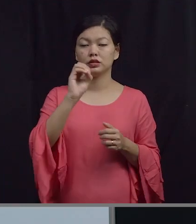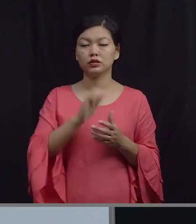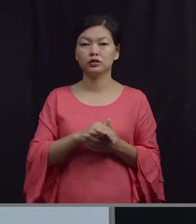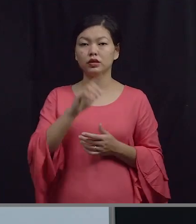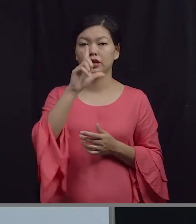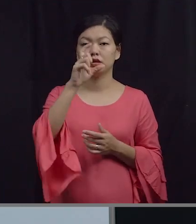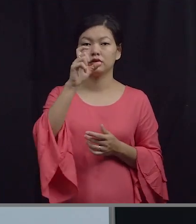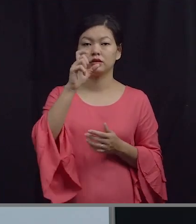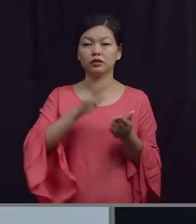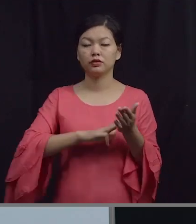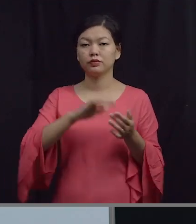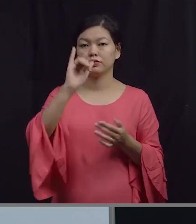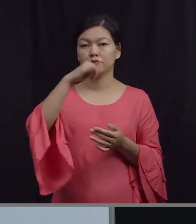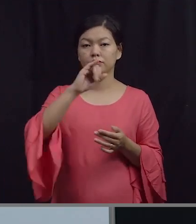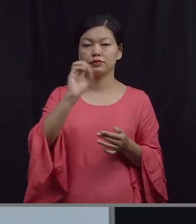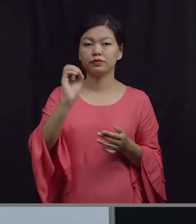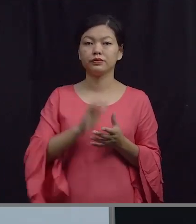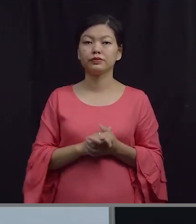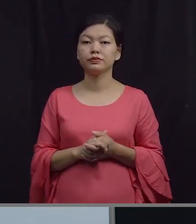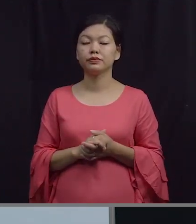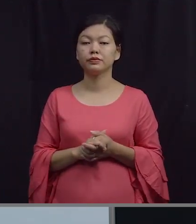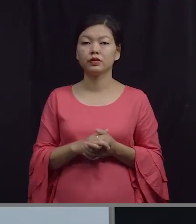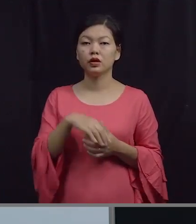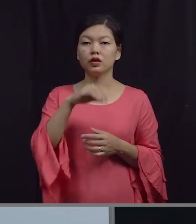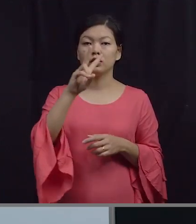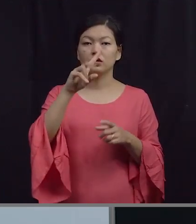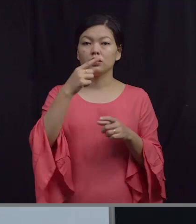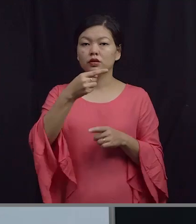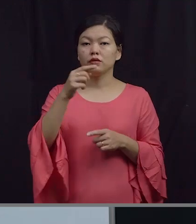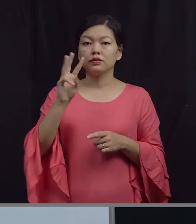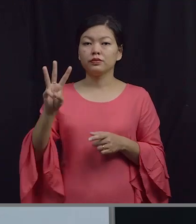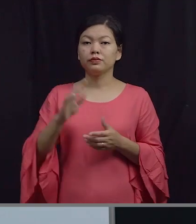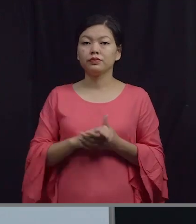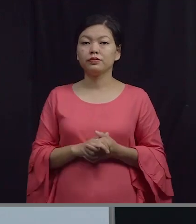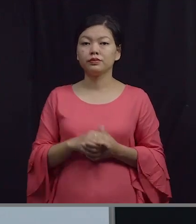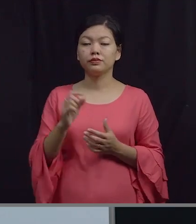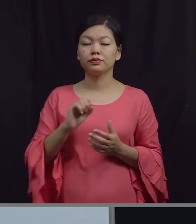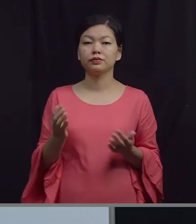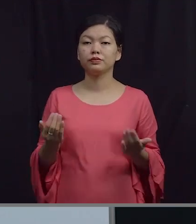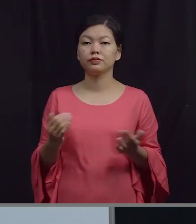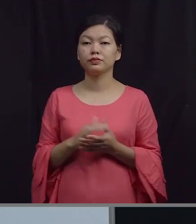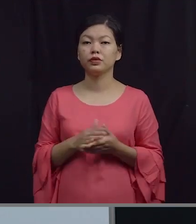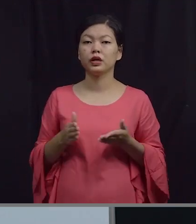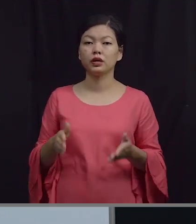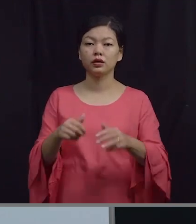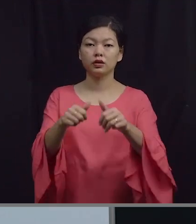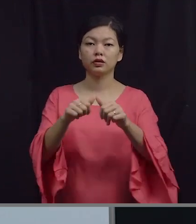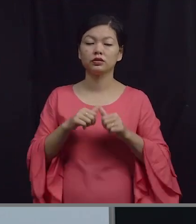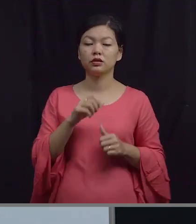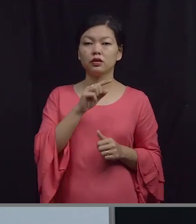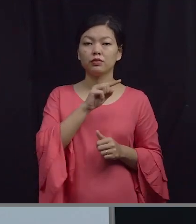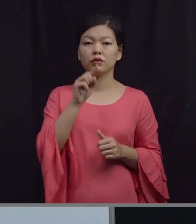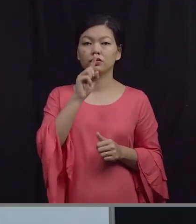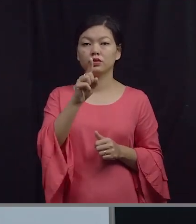60. So 2 minus, I can write 3. Okay, so from here I'll get minus 1